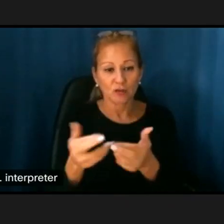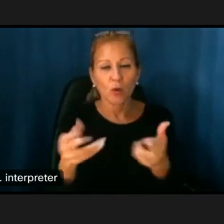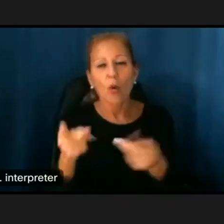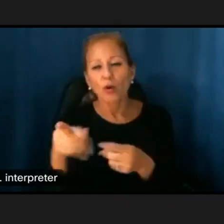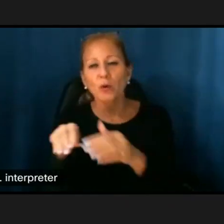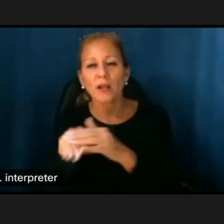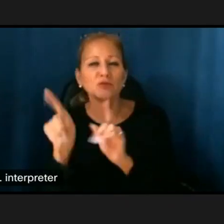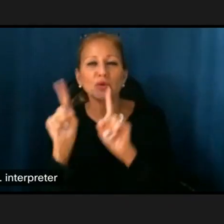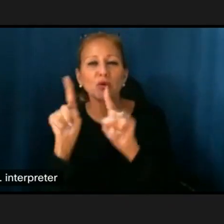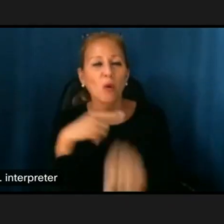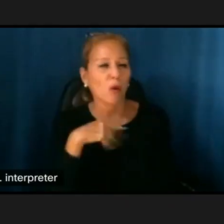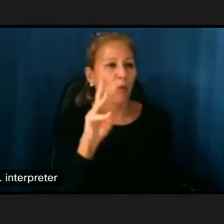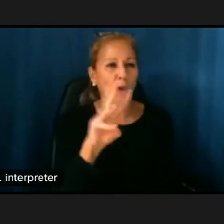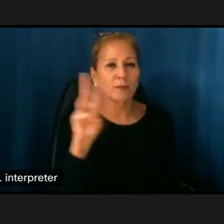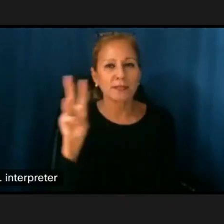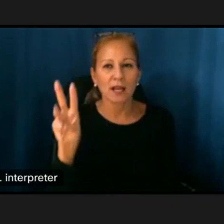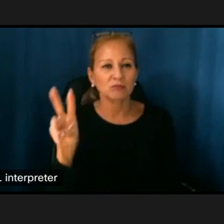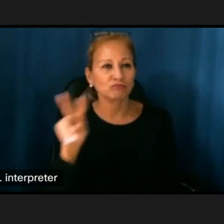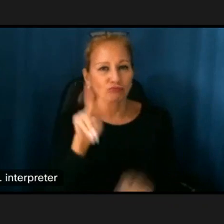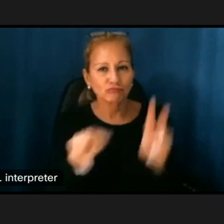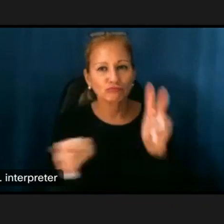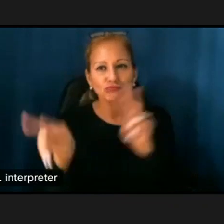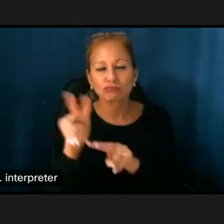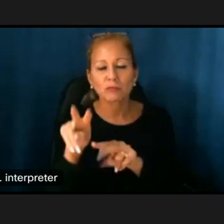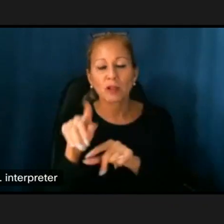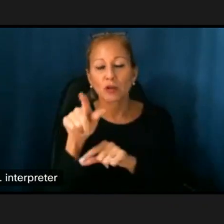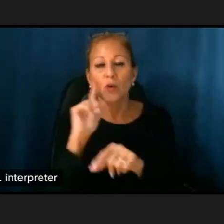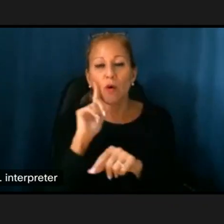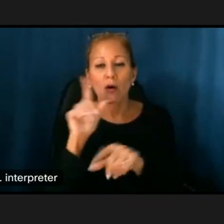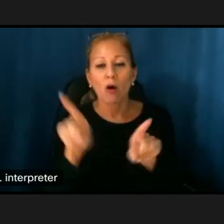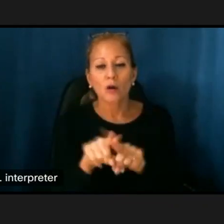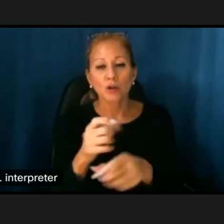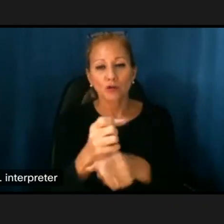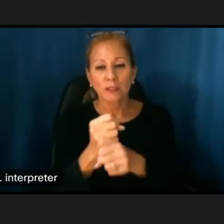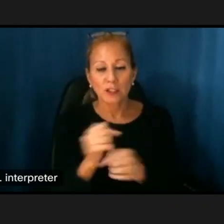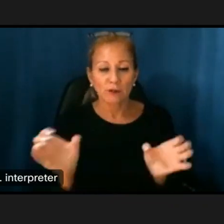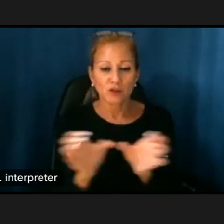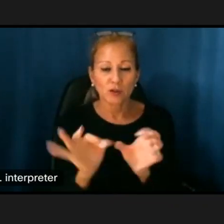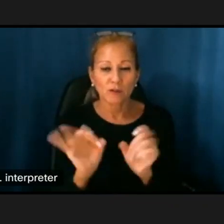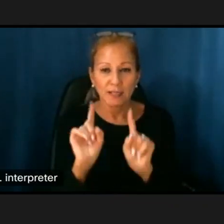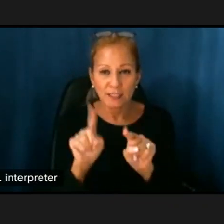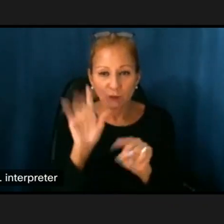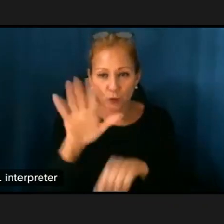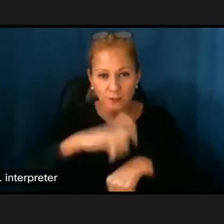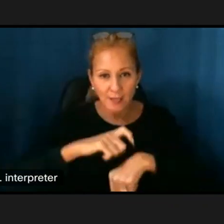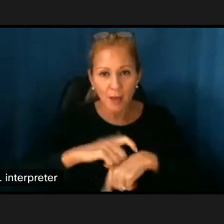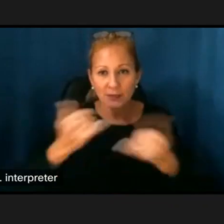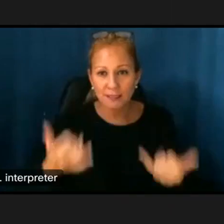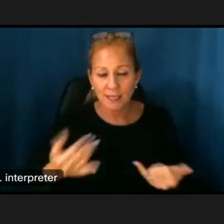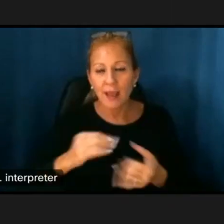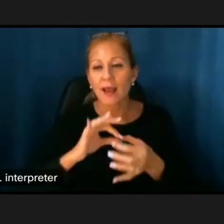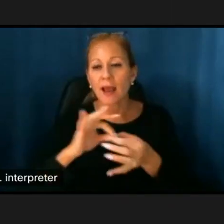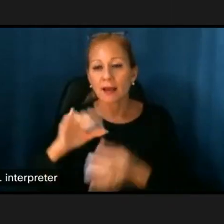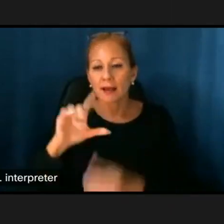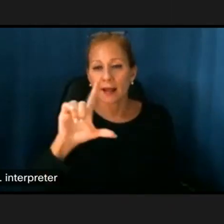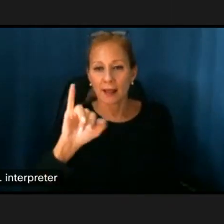by visiting our website. You'll also receive a certificate of attendance for your time today and a link